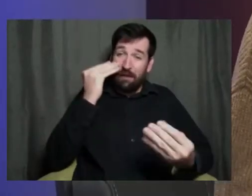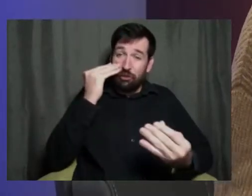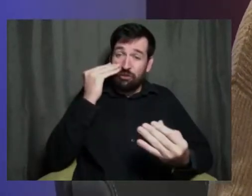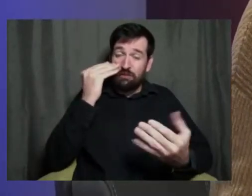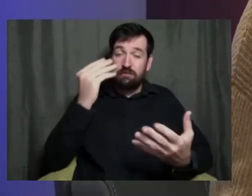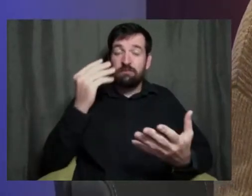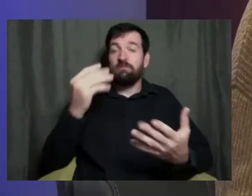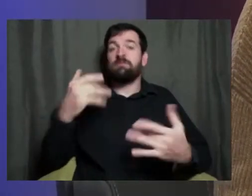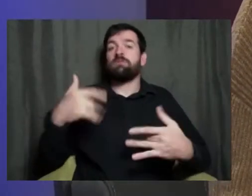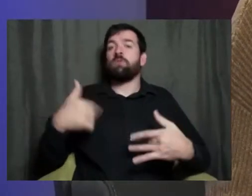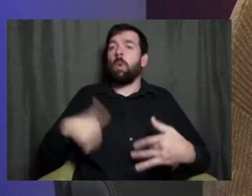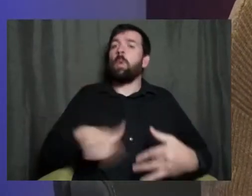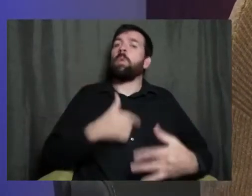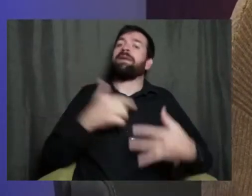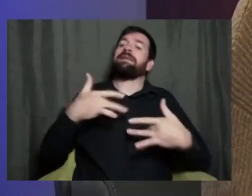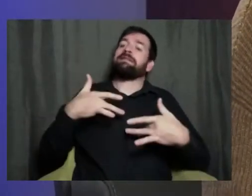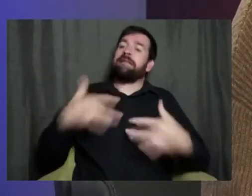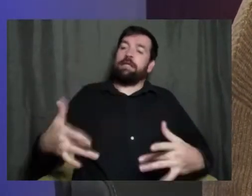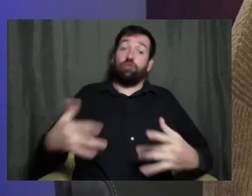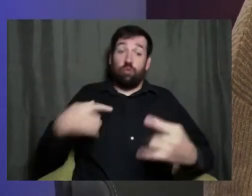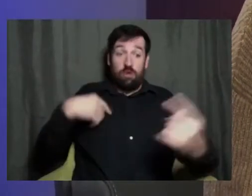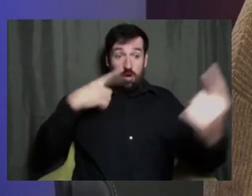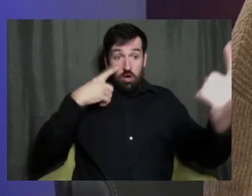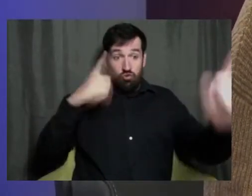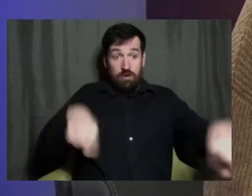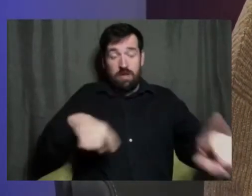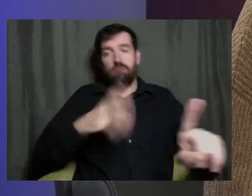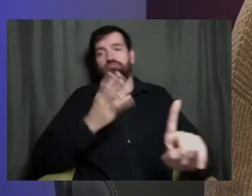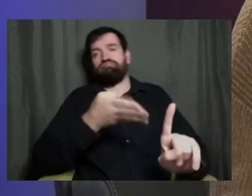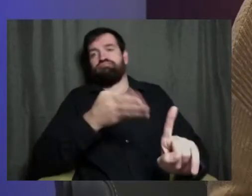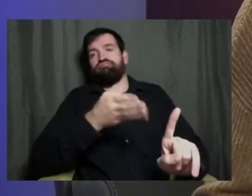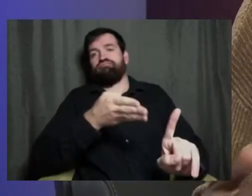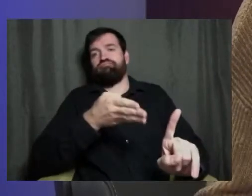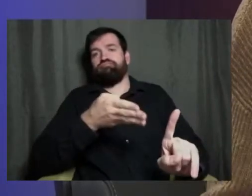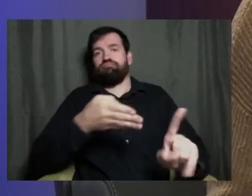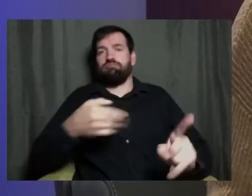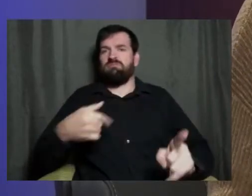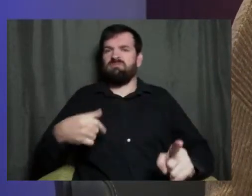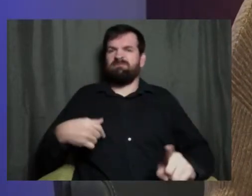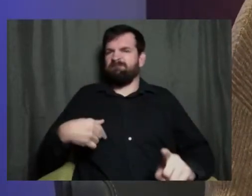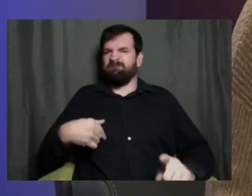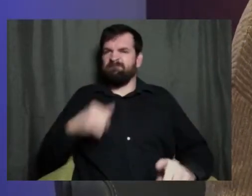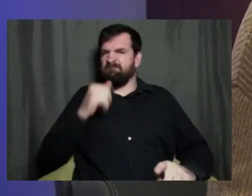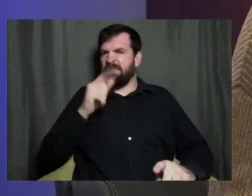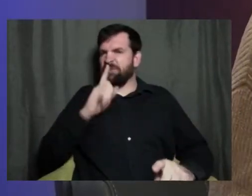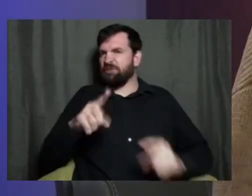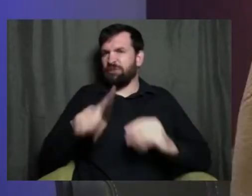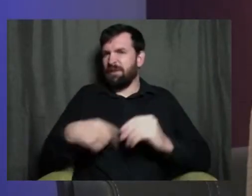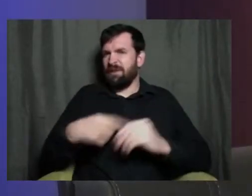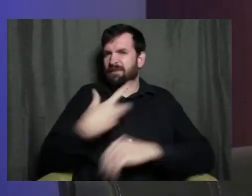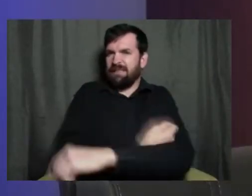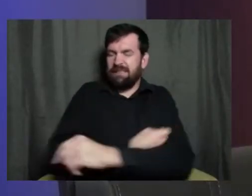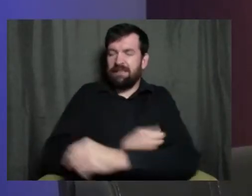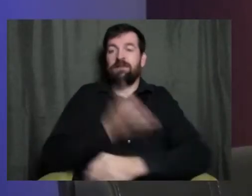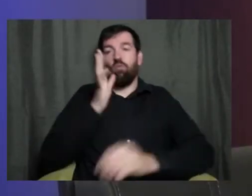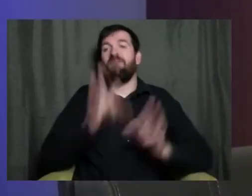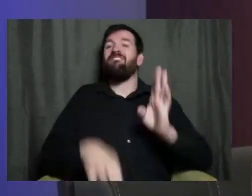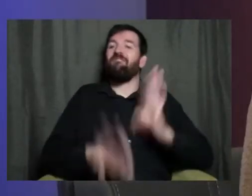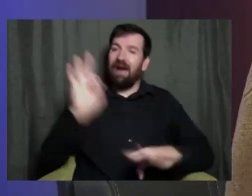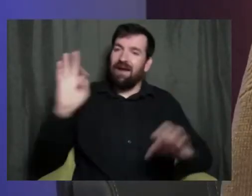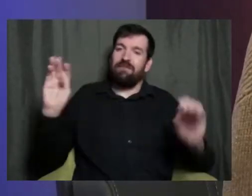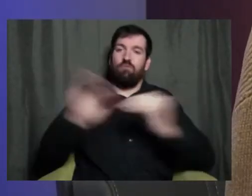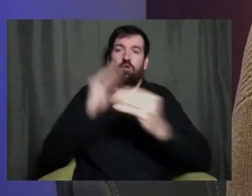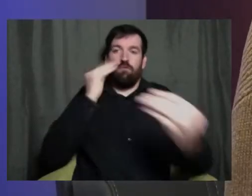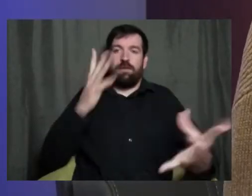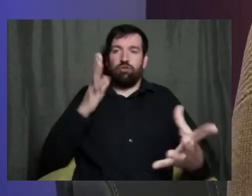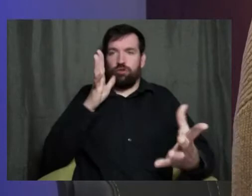what we agree with. And so if I agree with it, I'm not sure about this vaccine, I'm going to find more sources that support my wariness of this vaccine. For those